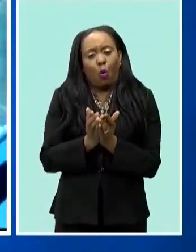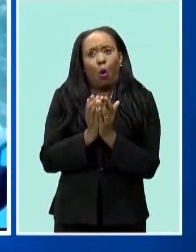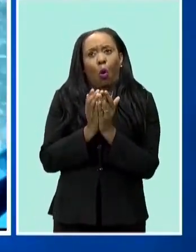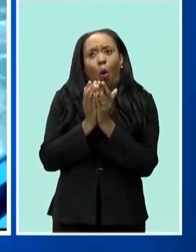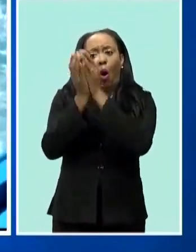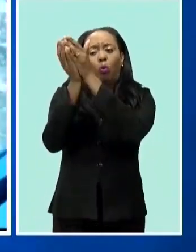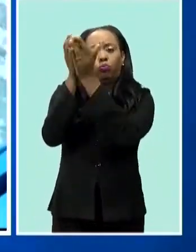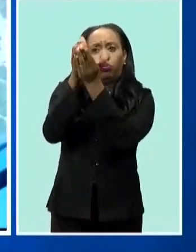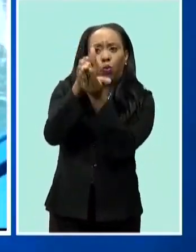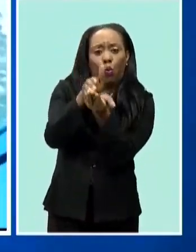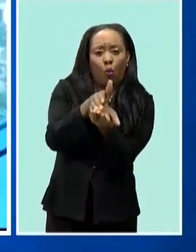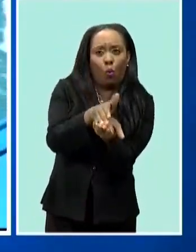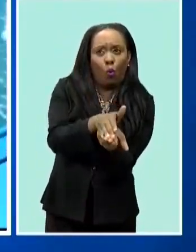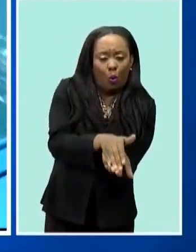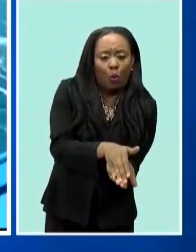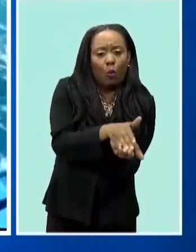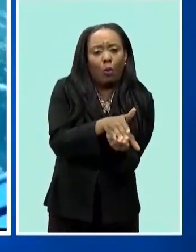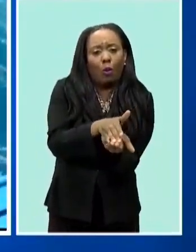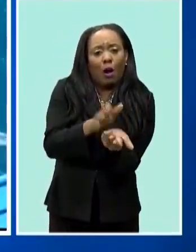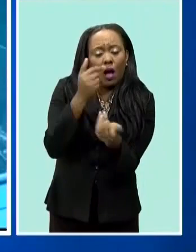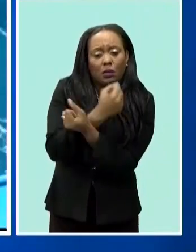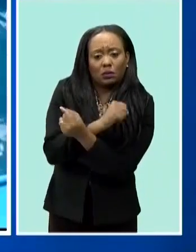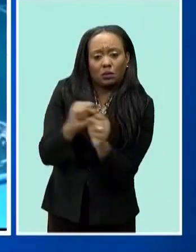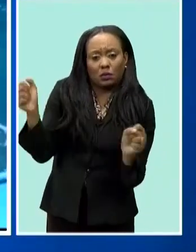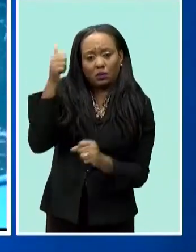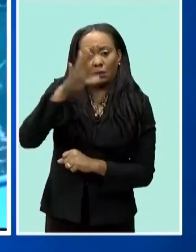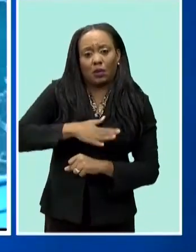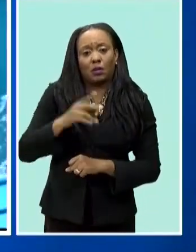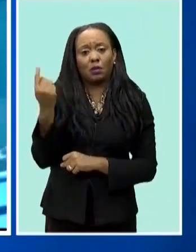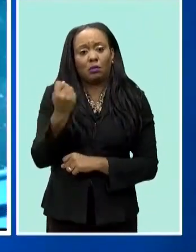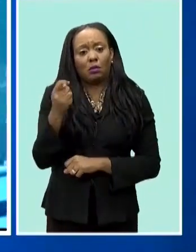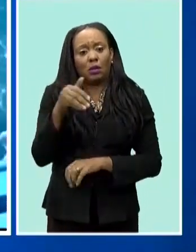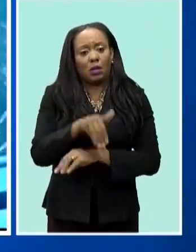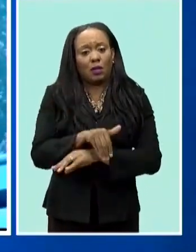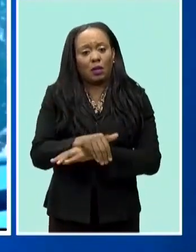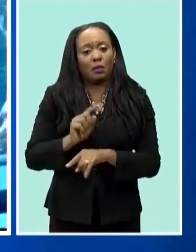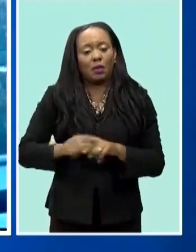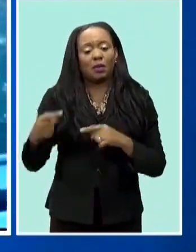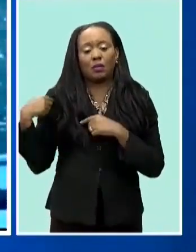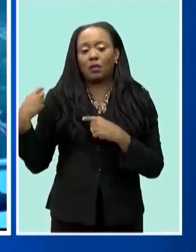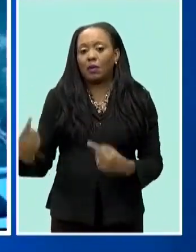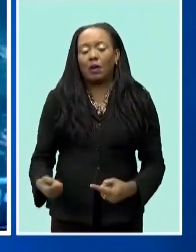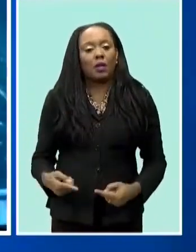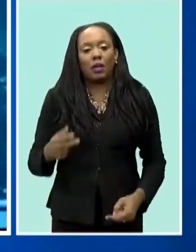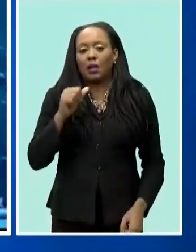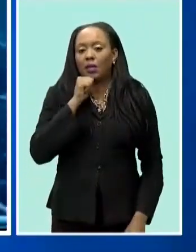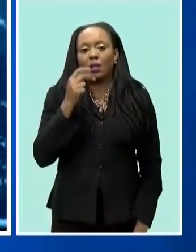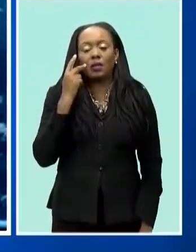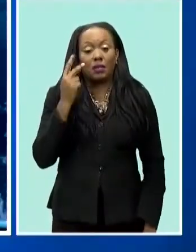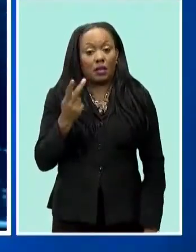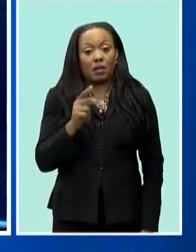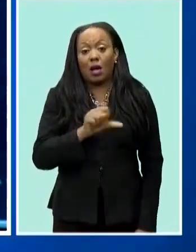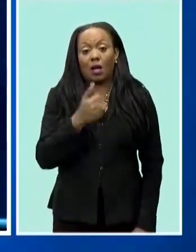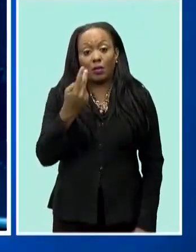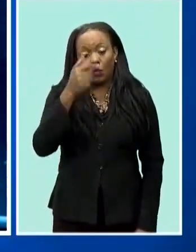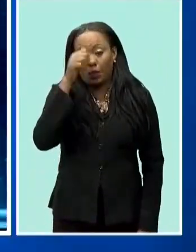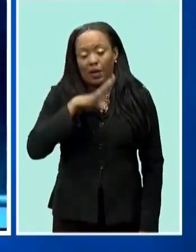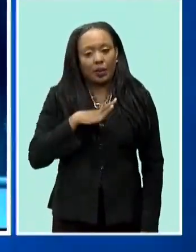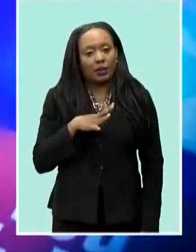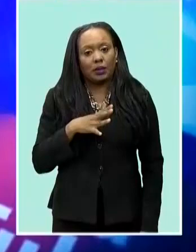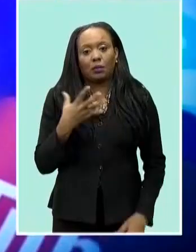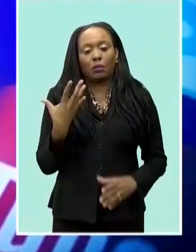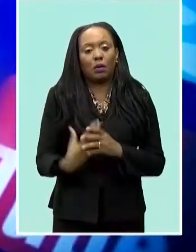and capsized. He was pulled from the water on Tuesday evening, but so far there hasn't been any trace of the other two